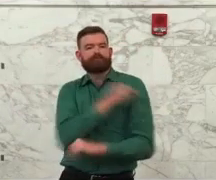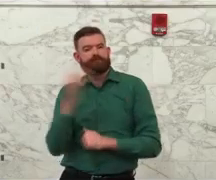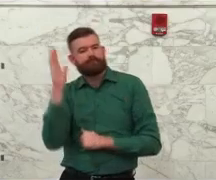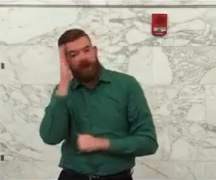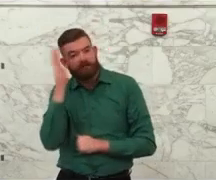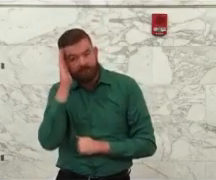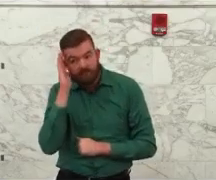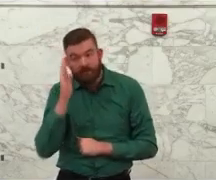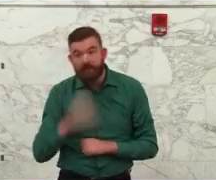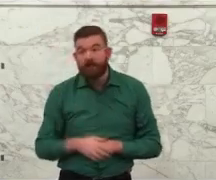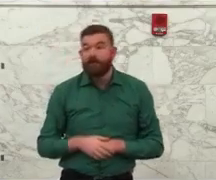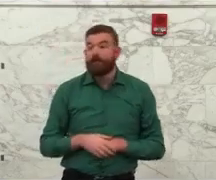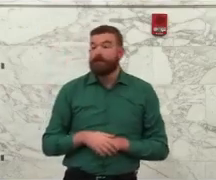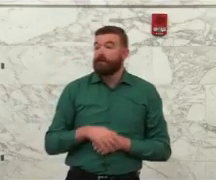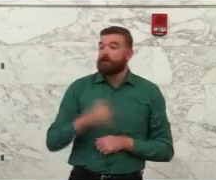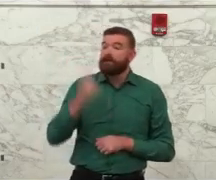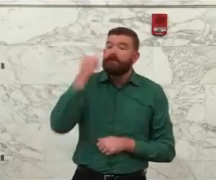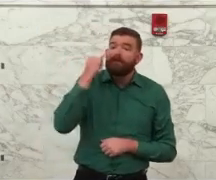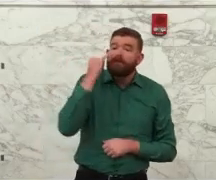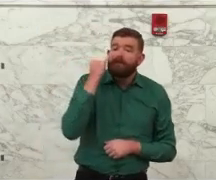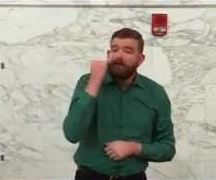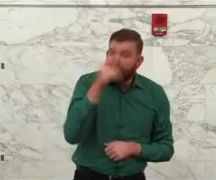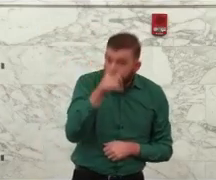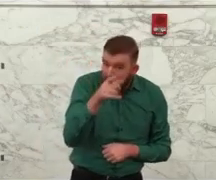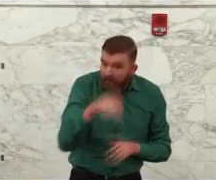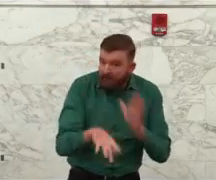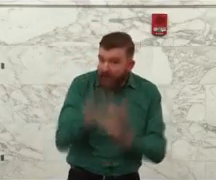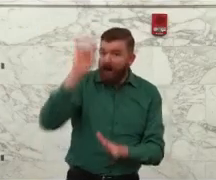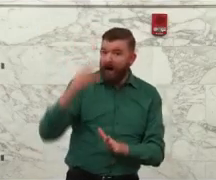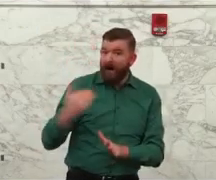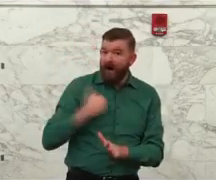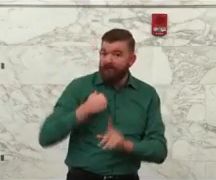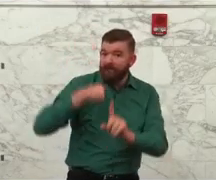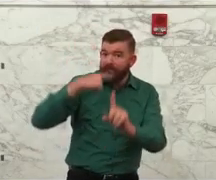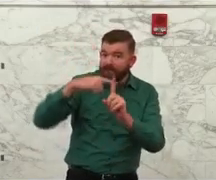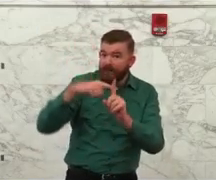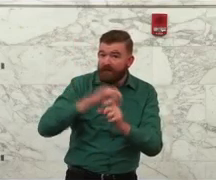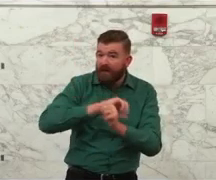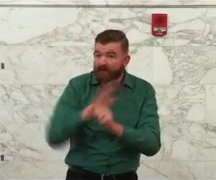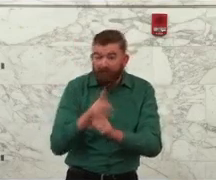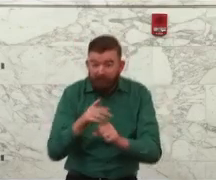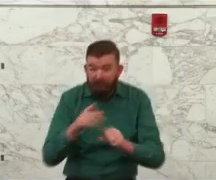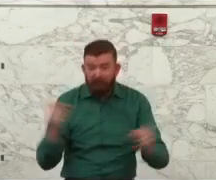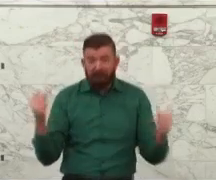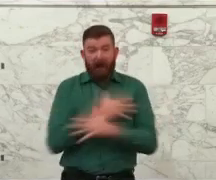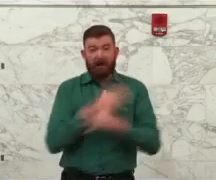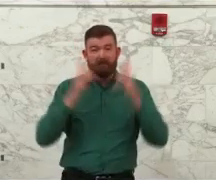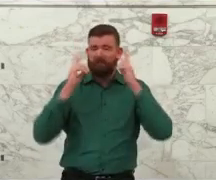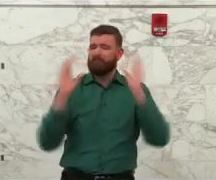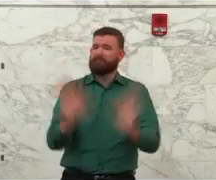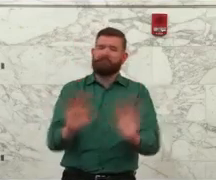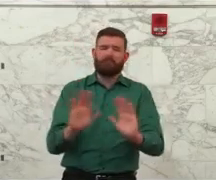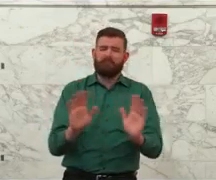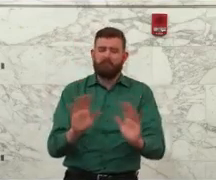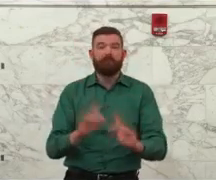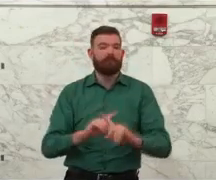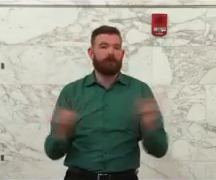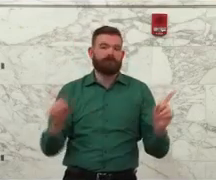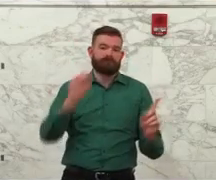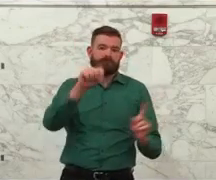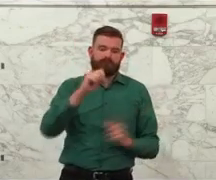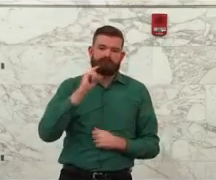they are a sobering reminder of the challenge we are confronting as one New Jersey family. As I've said before, while it's no time to panic, it's